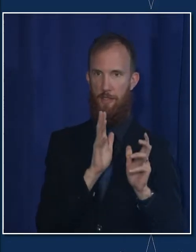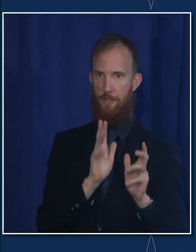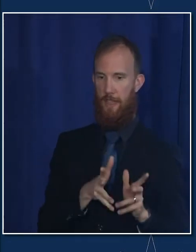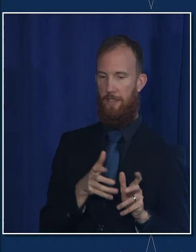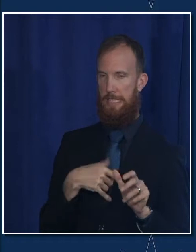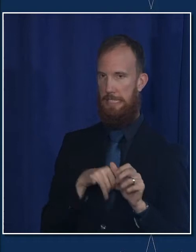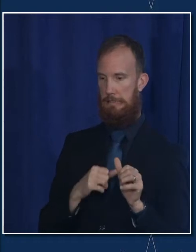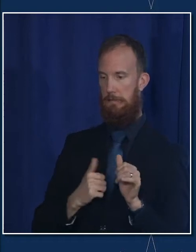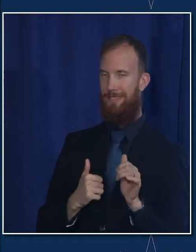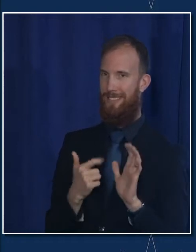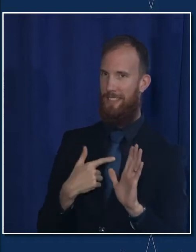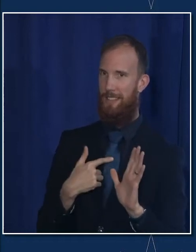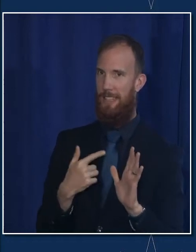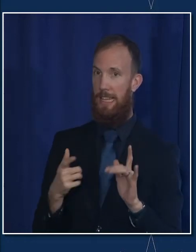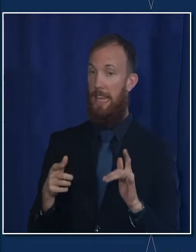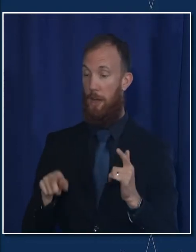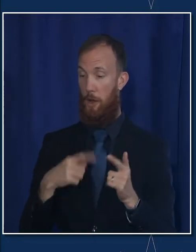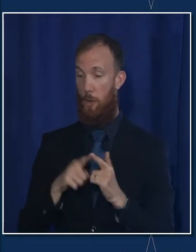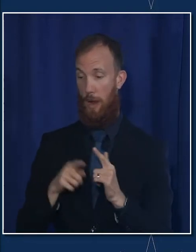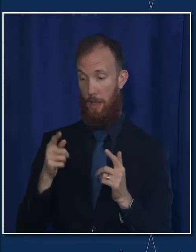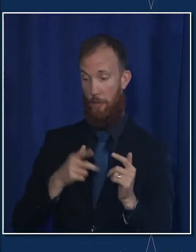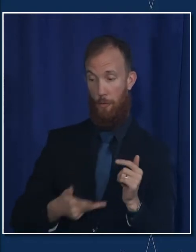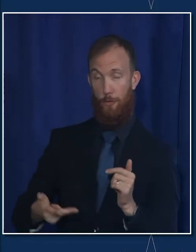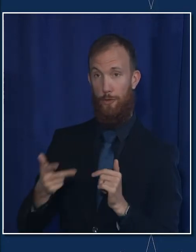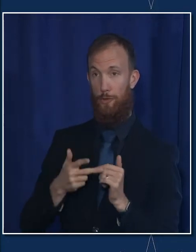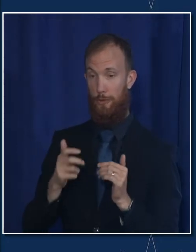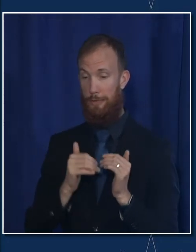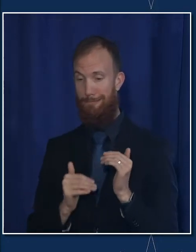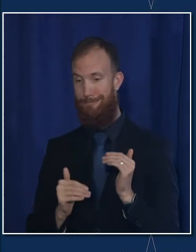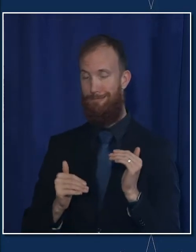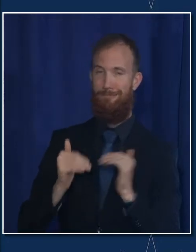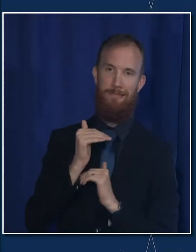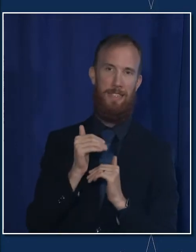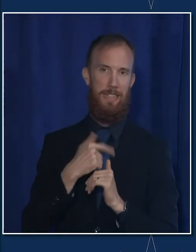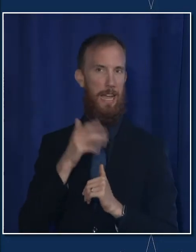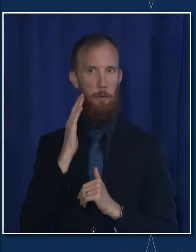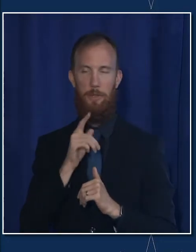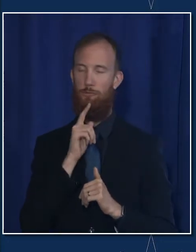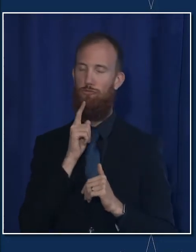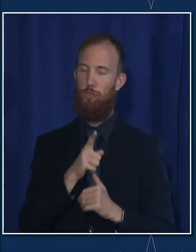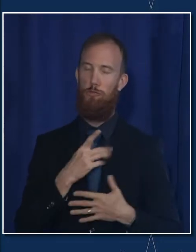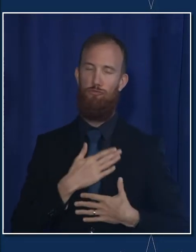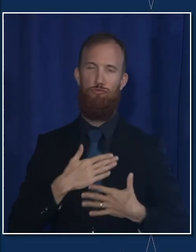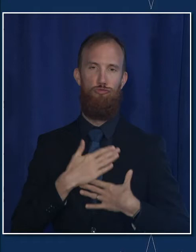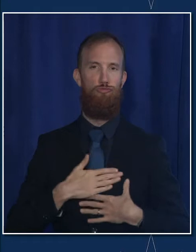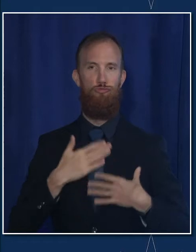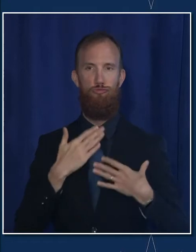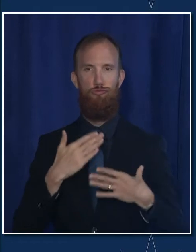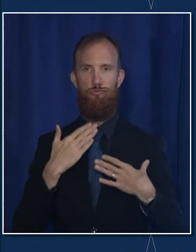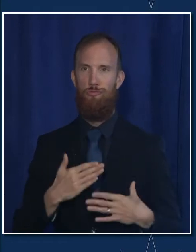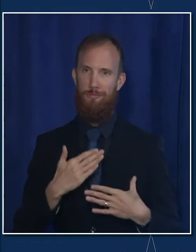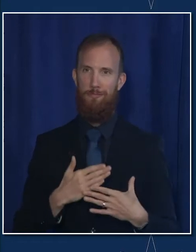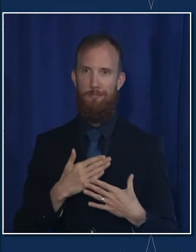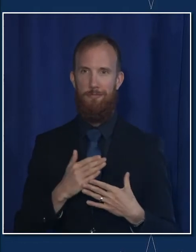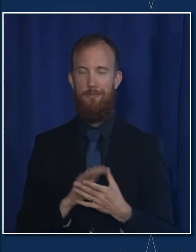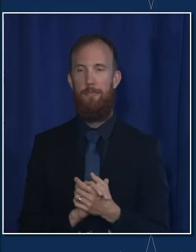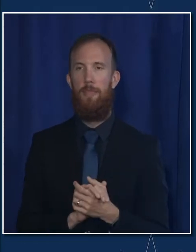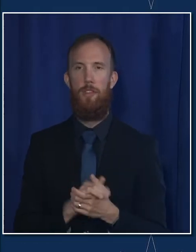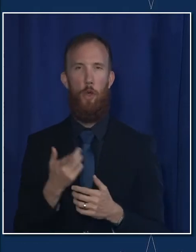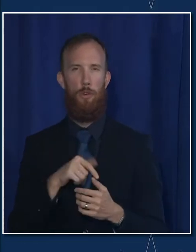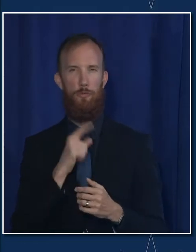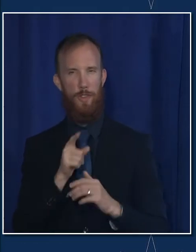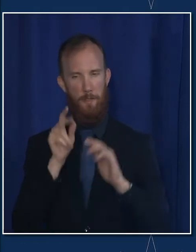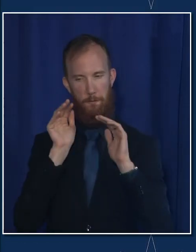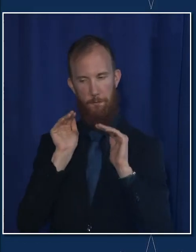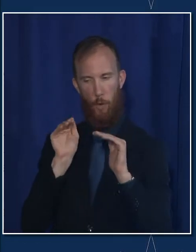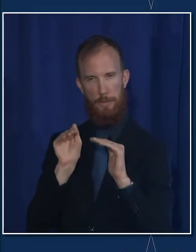important benchmark. And I'll be really pleased when we can say the majority of eligible Chicagoans in every zip code have been vaccinated. So we're keeping our focus